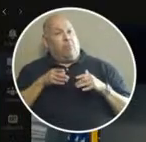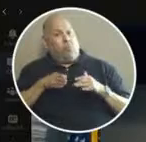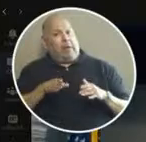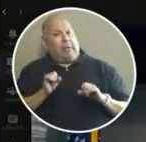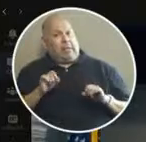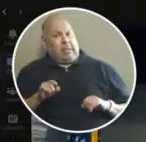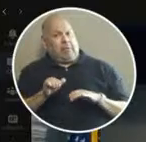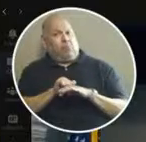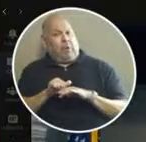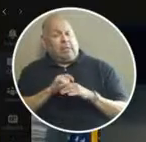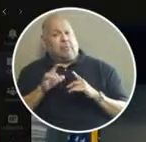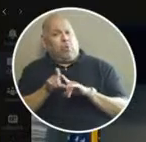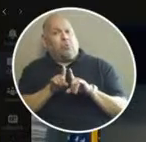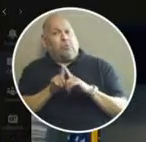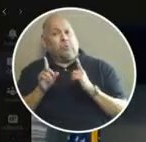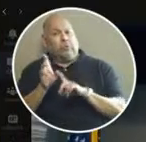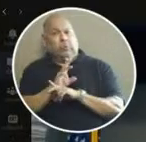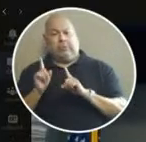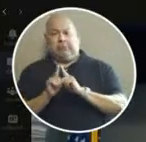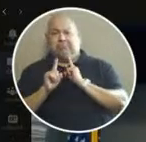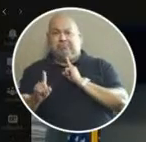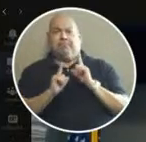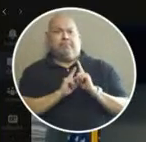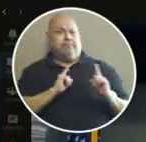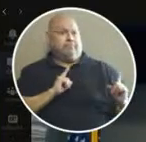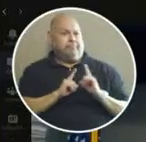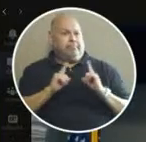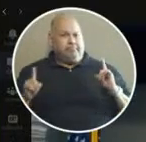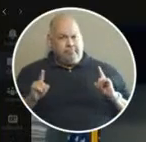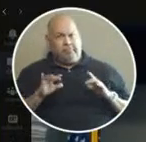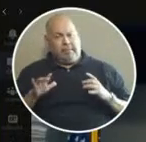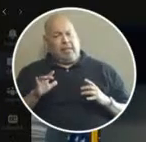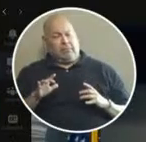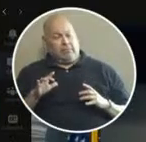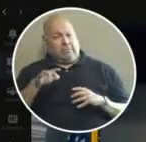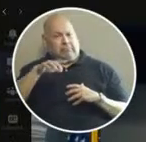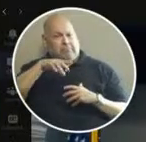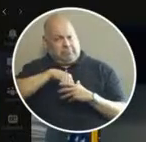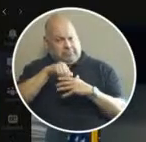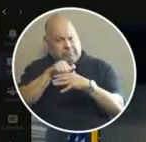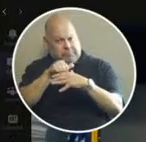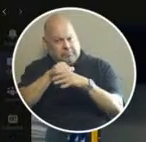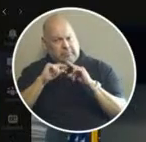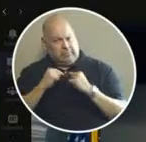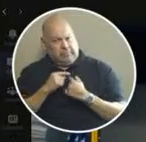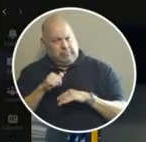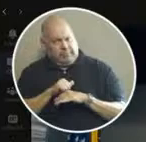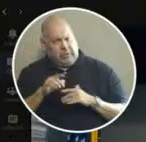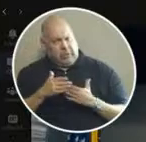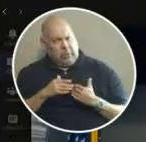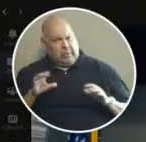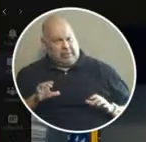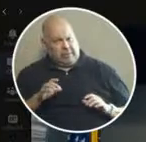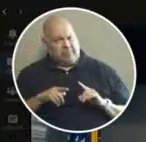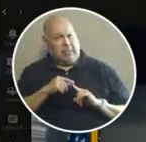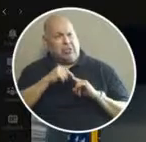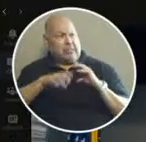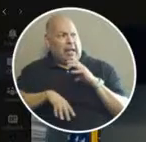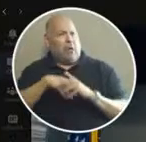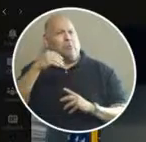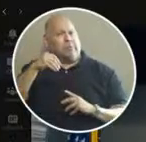also practice social distancing in the way that they're going to be doing their sports and some other activities, especially